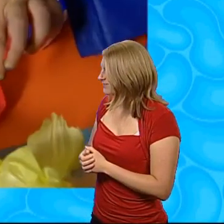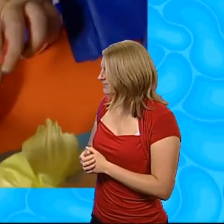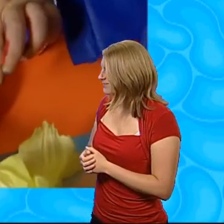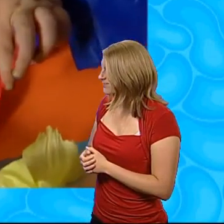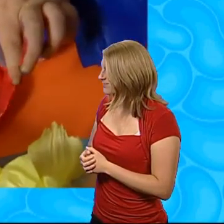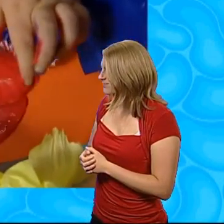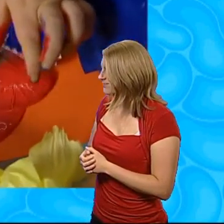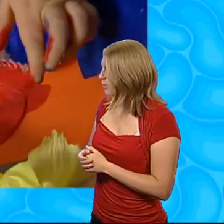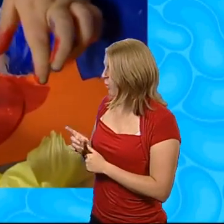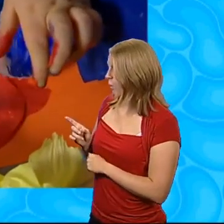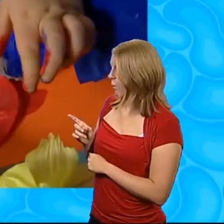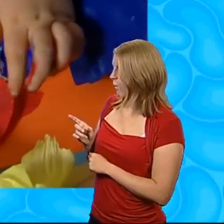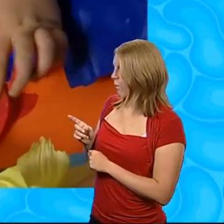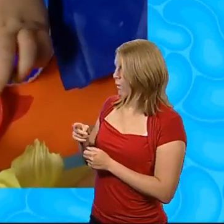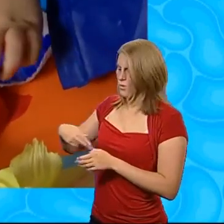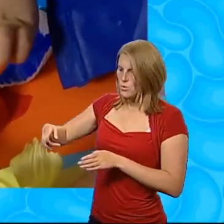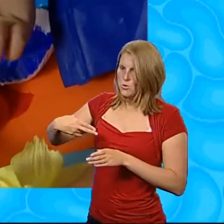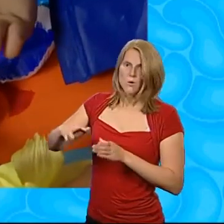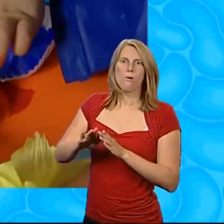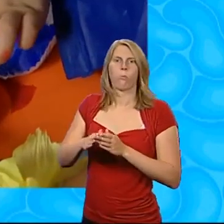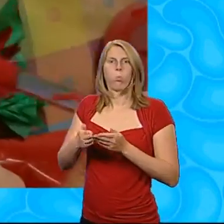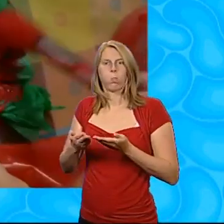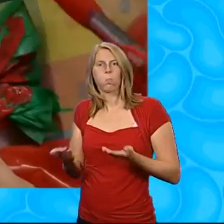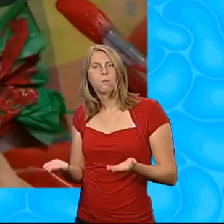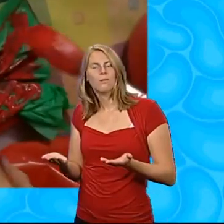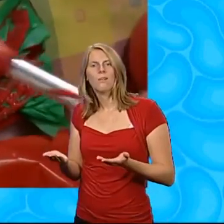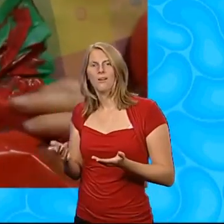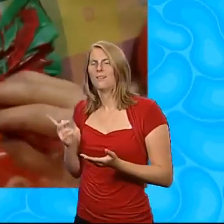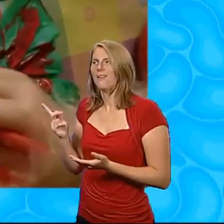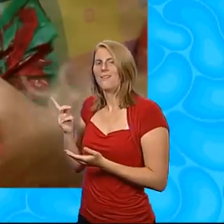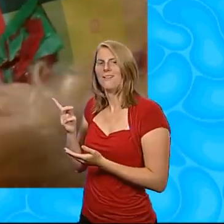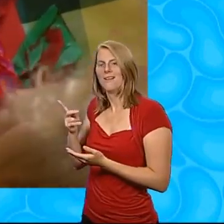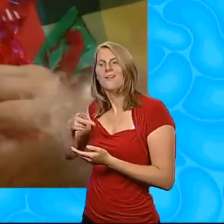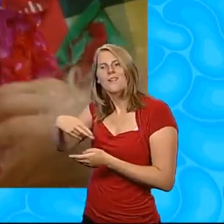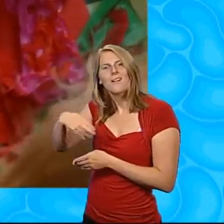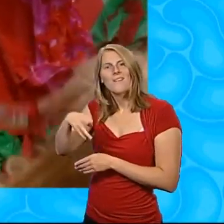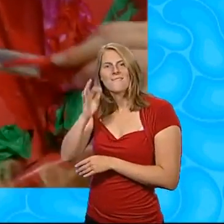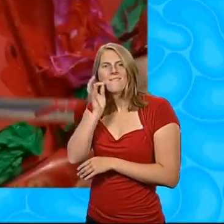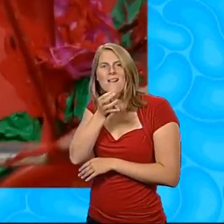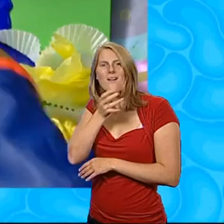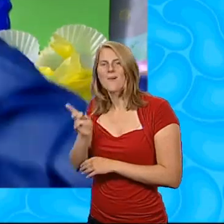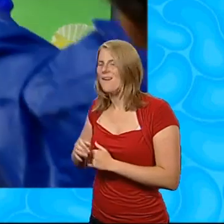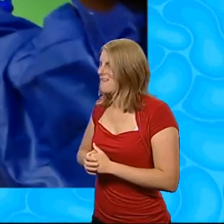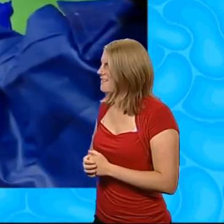mixing. Oh, that'll do it. And it flattens the cupcake case down so it makes a bigger flower.